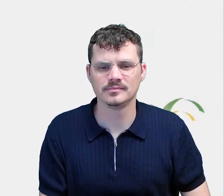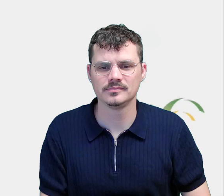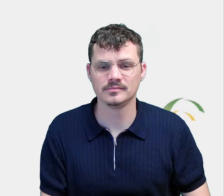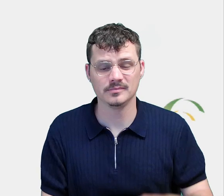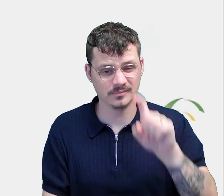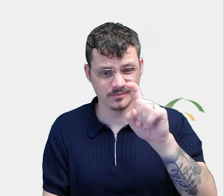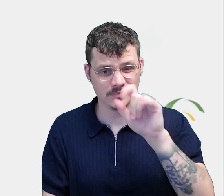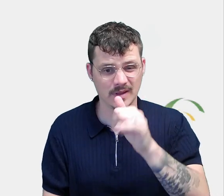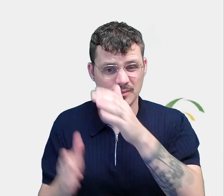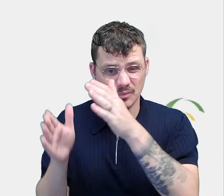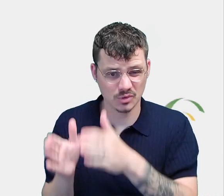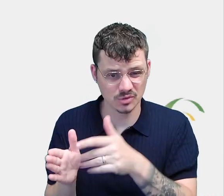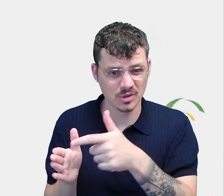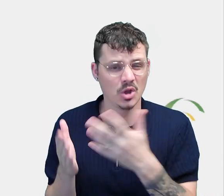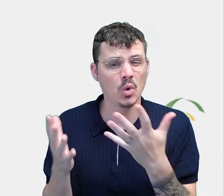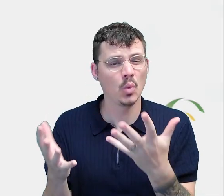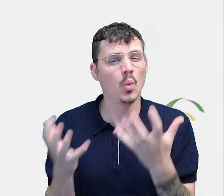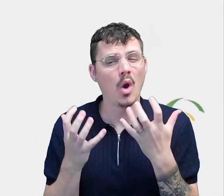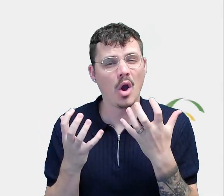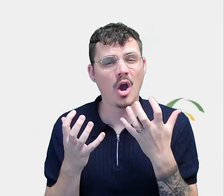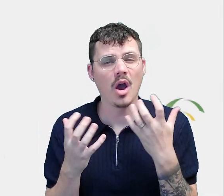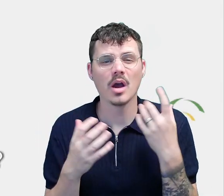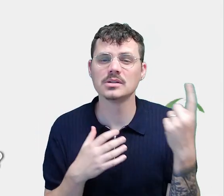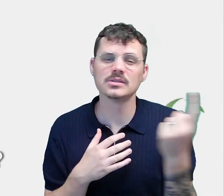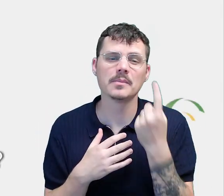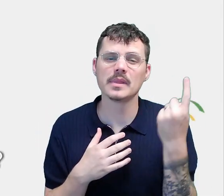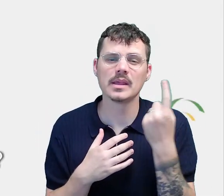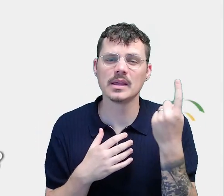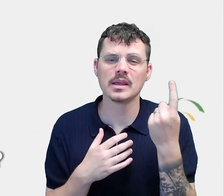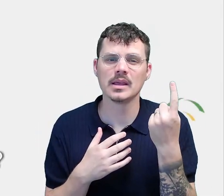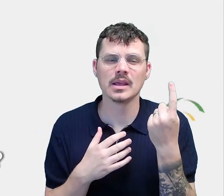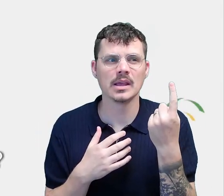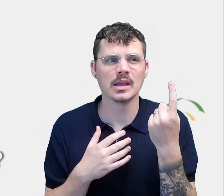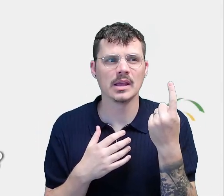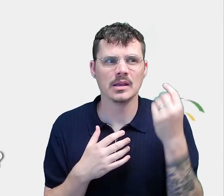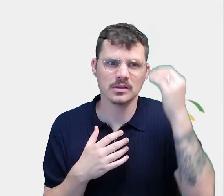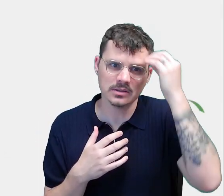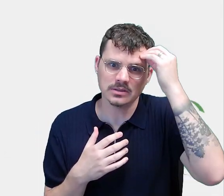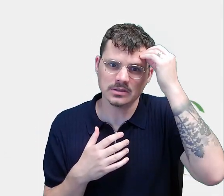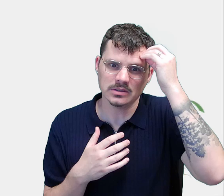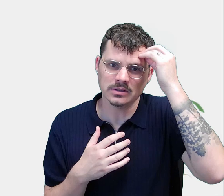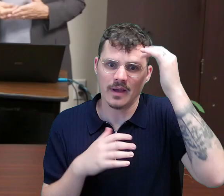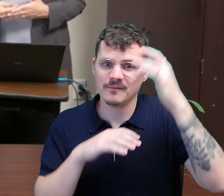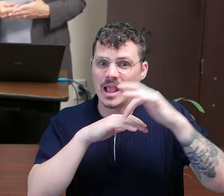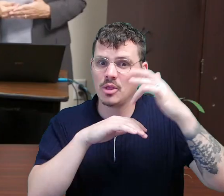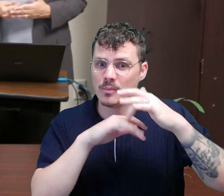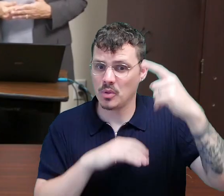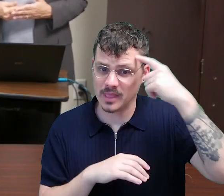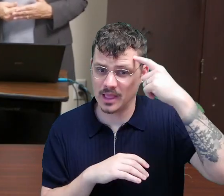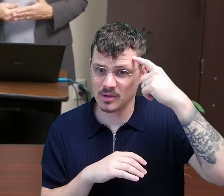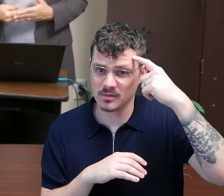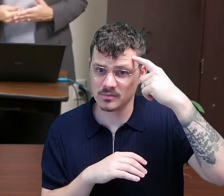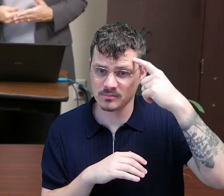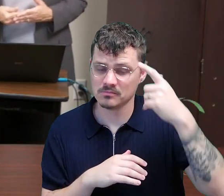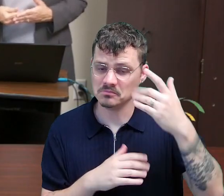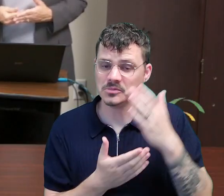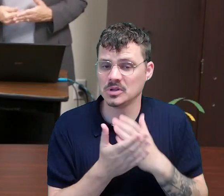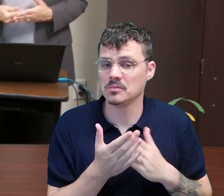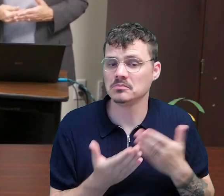Does the person want something constantly available in their head? They